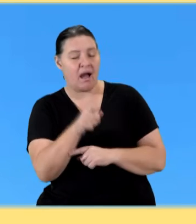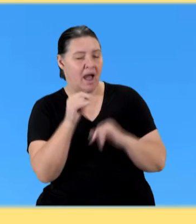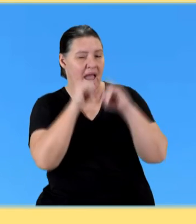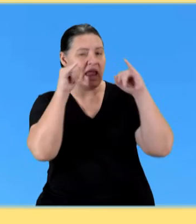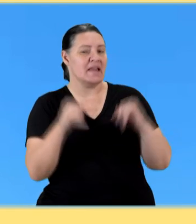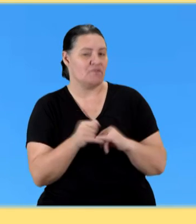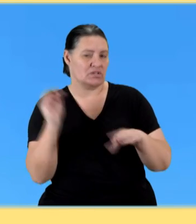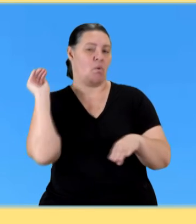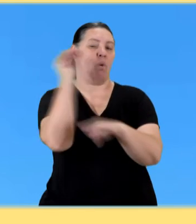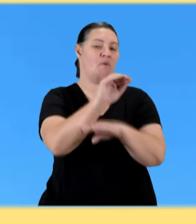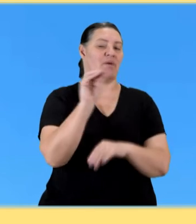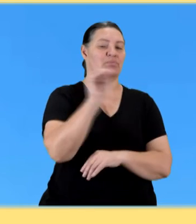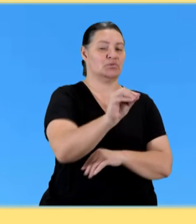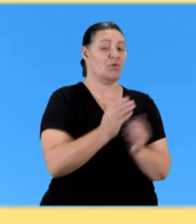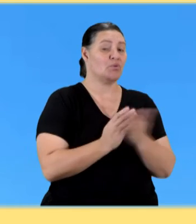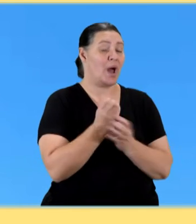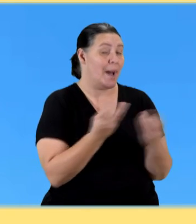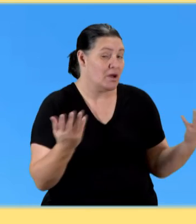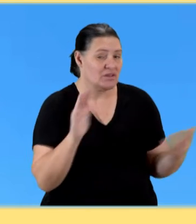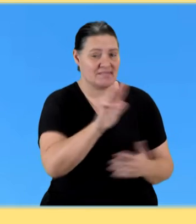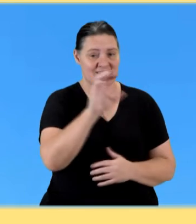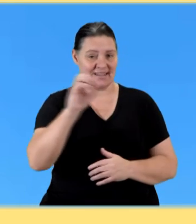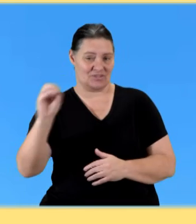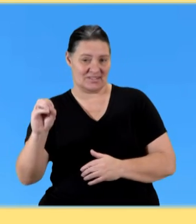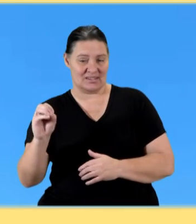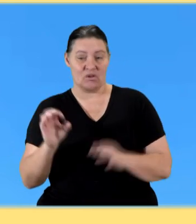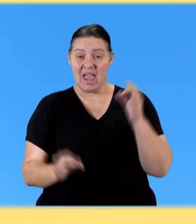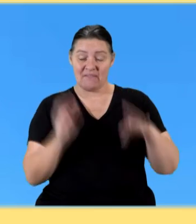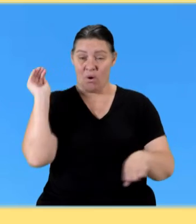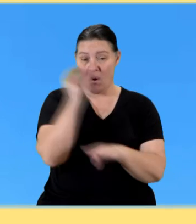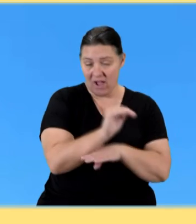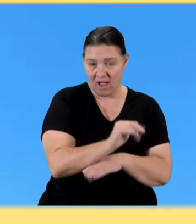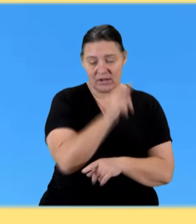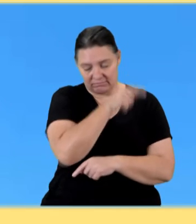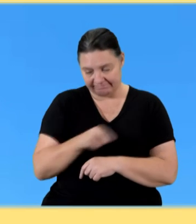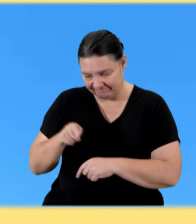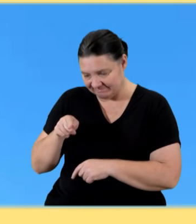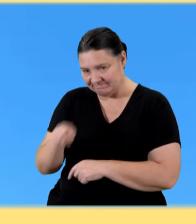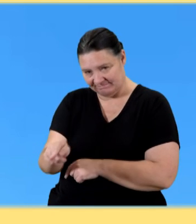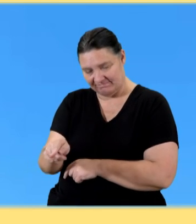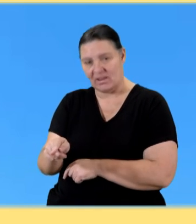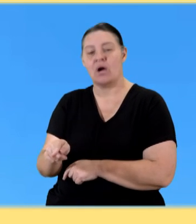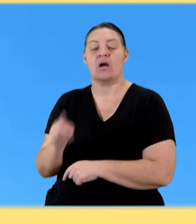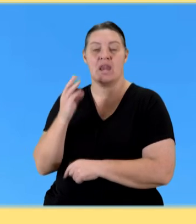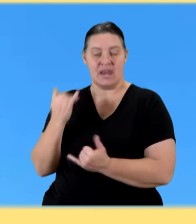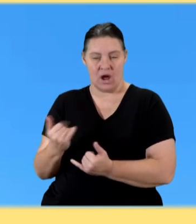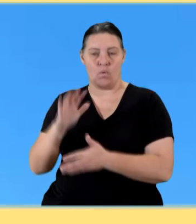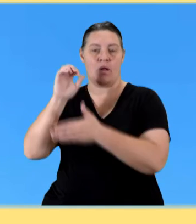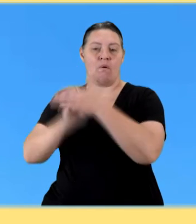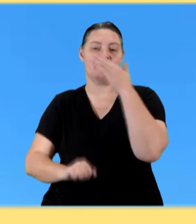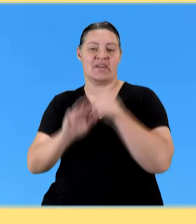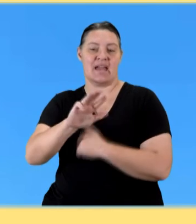this invoice was overstated by 900. Therefore, if it is overstated, we'll come and we